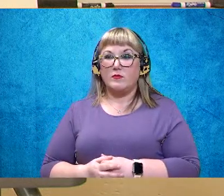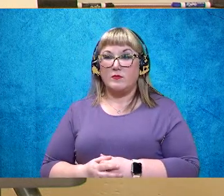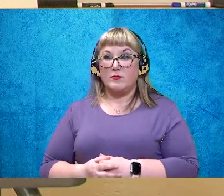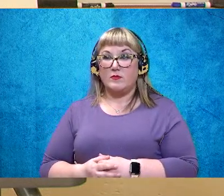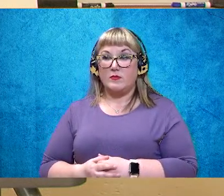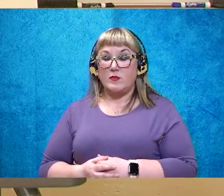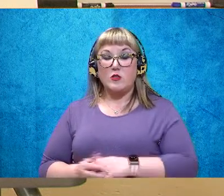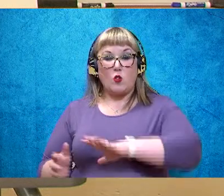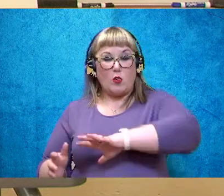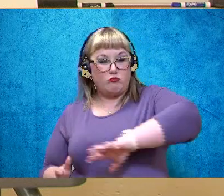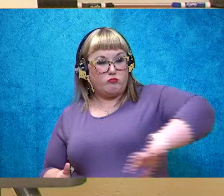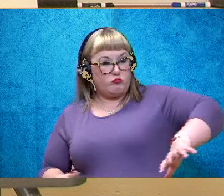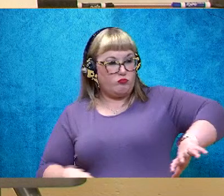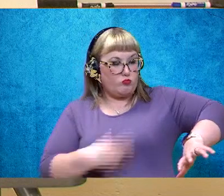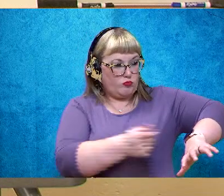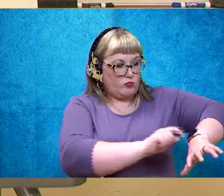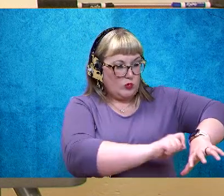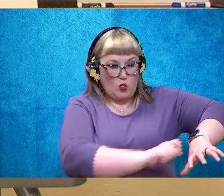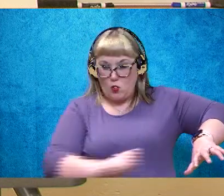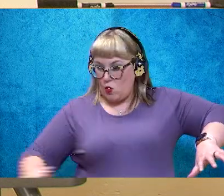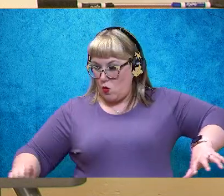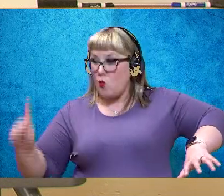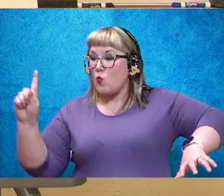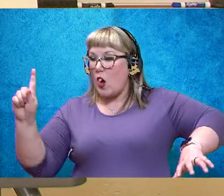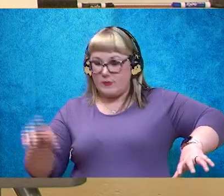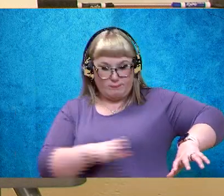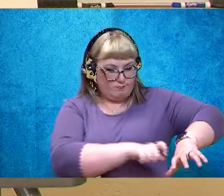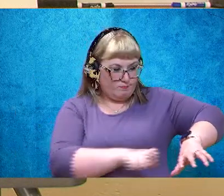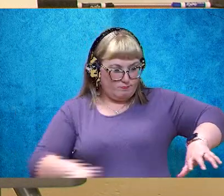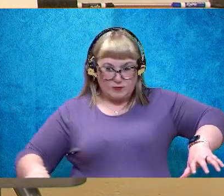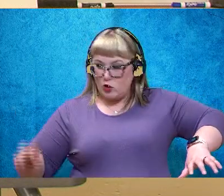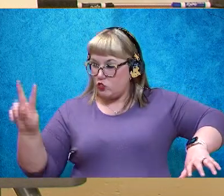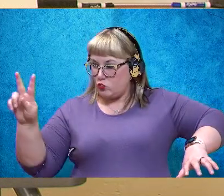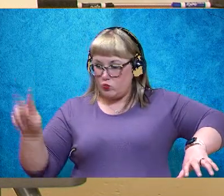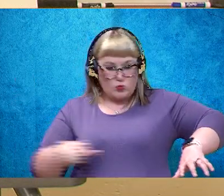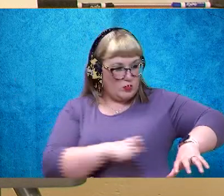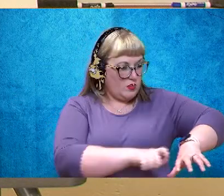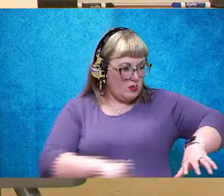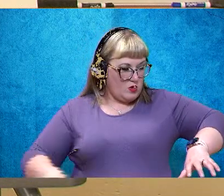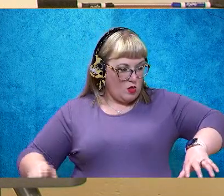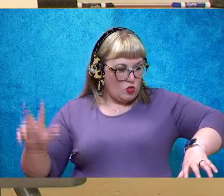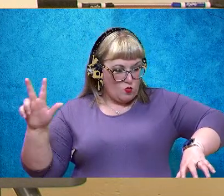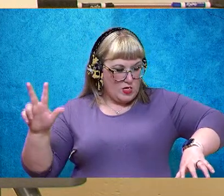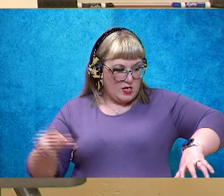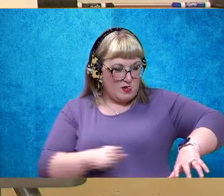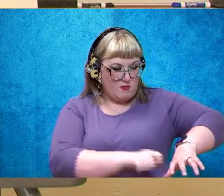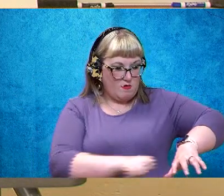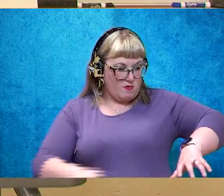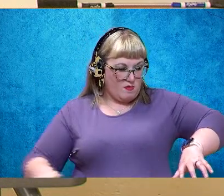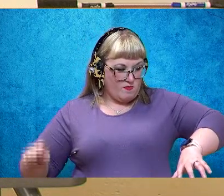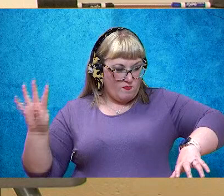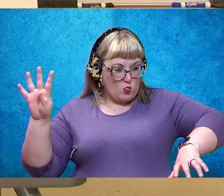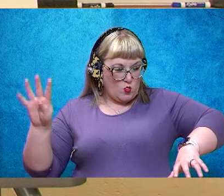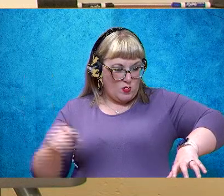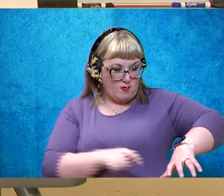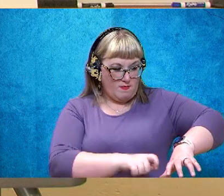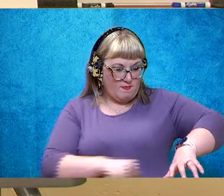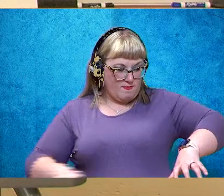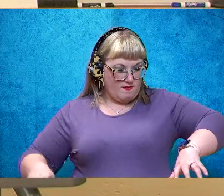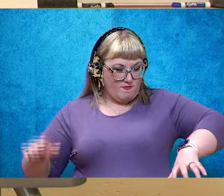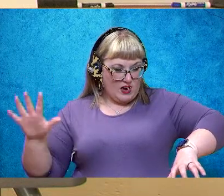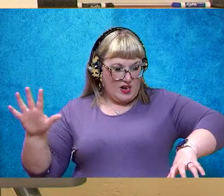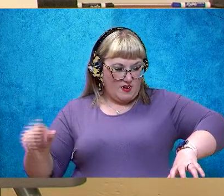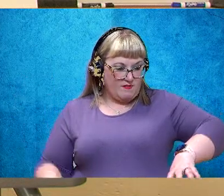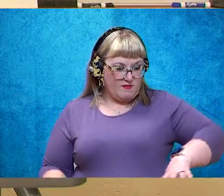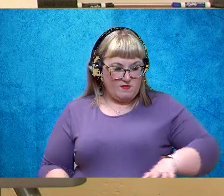bug, I'm going to move it across the table and say a number each time I move a bug. So let's practice doing that. I want